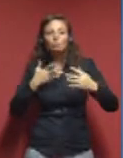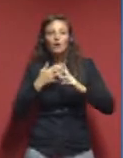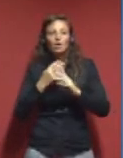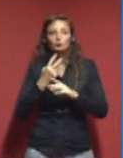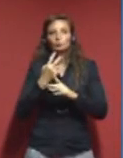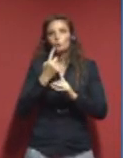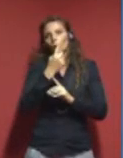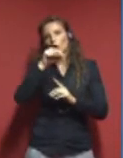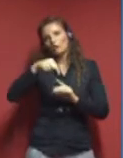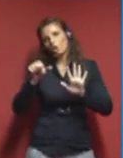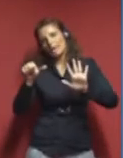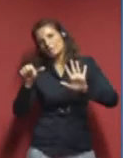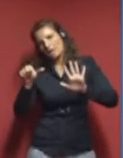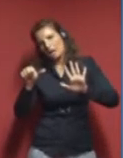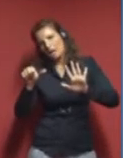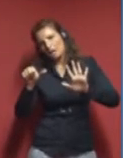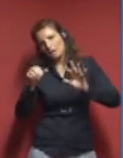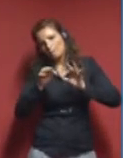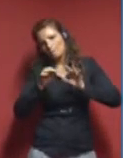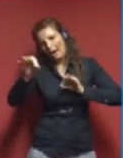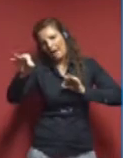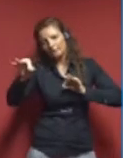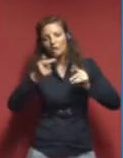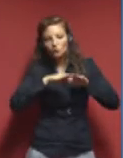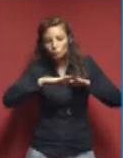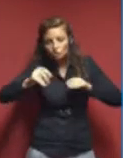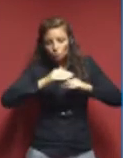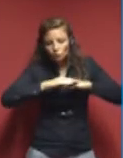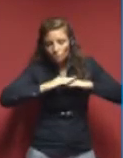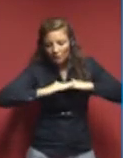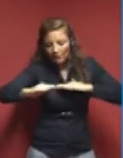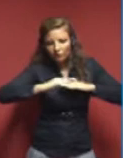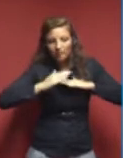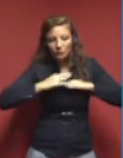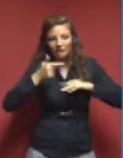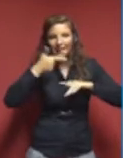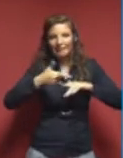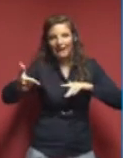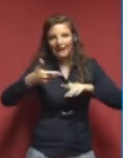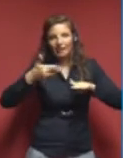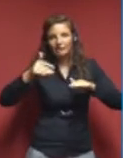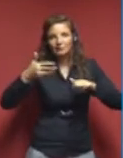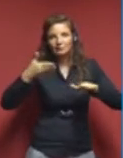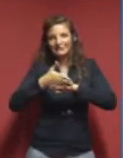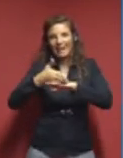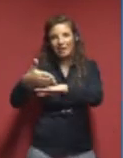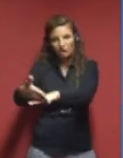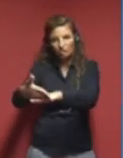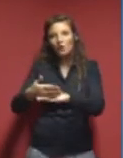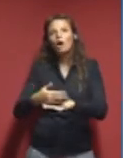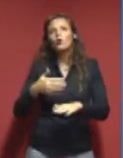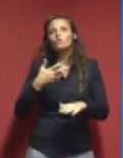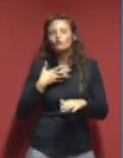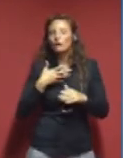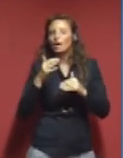cutting cutting area. It has a very powerful laser system in it. You can cut up to